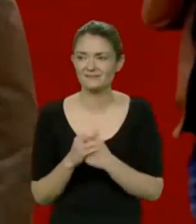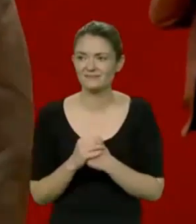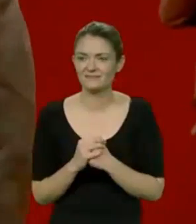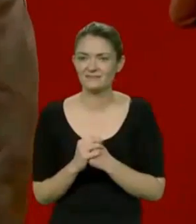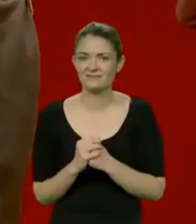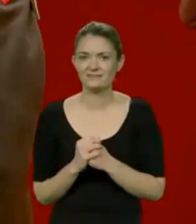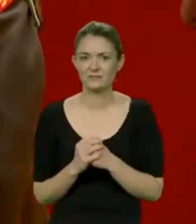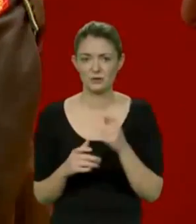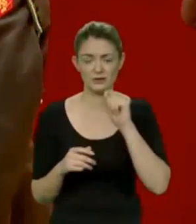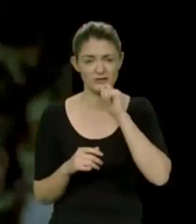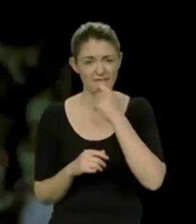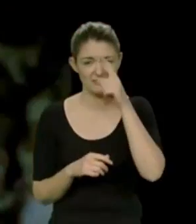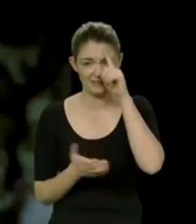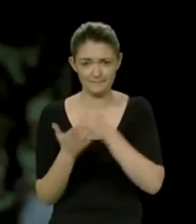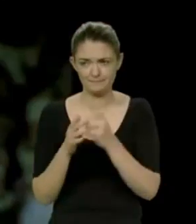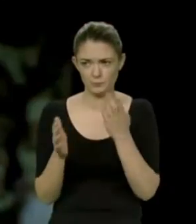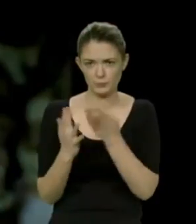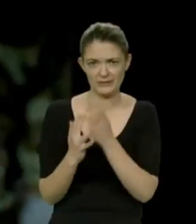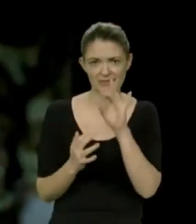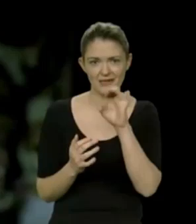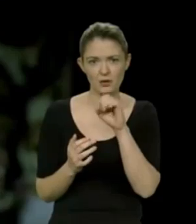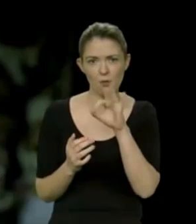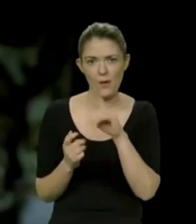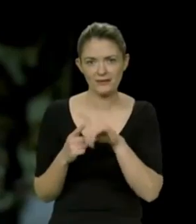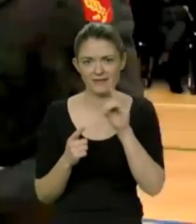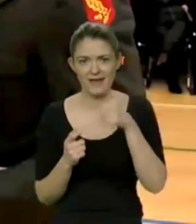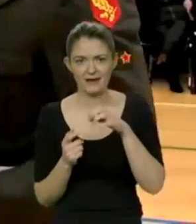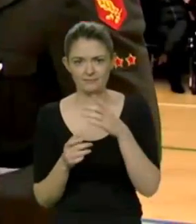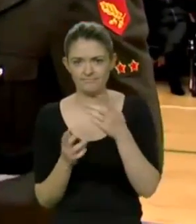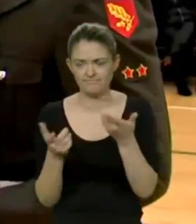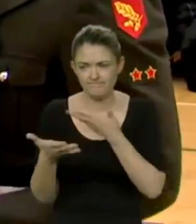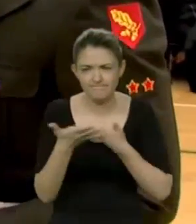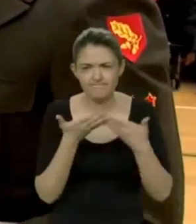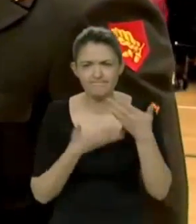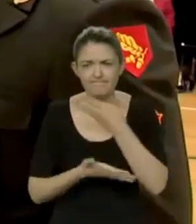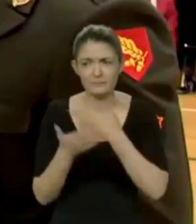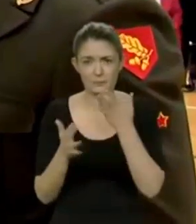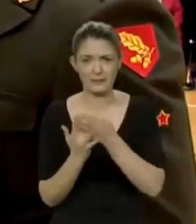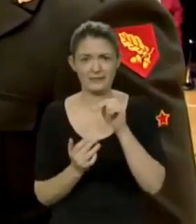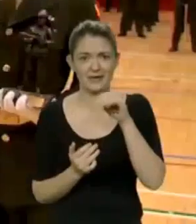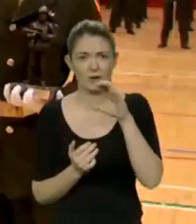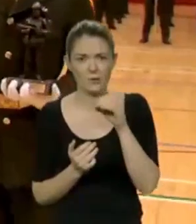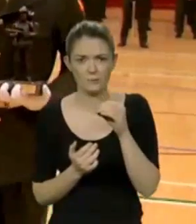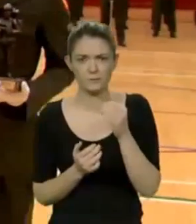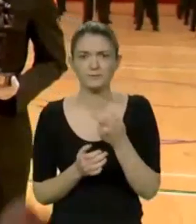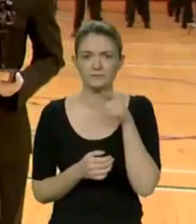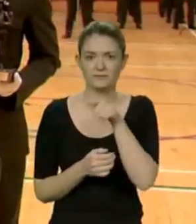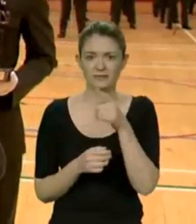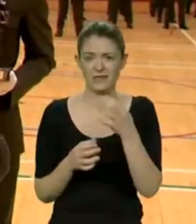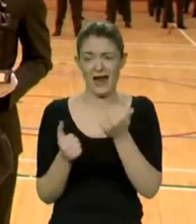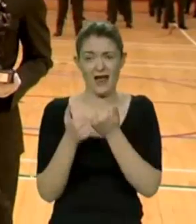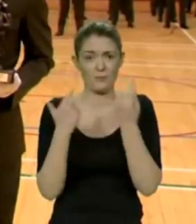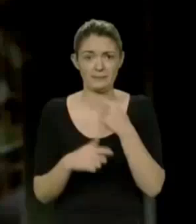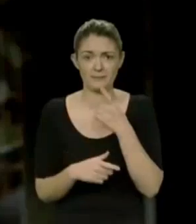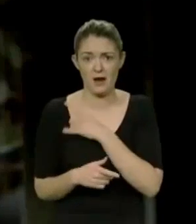between Keogh and Hanley. There was long deliberations with the NCOs. Like, it could have gone to anyone else, to be honest. I didn't think anything of